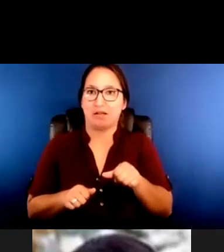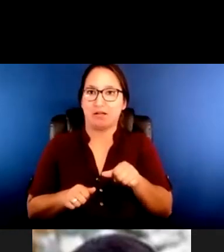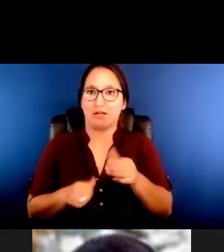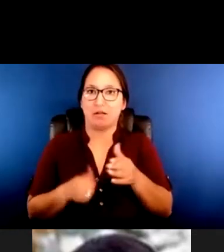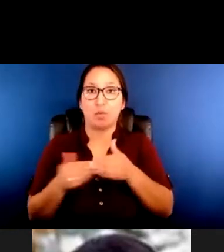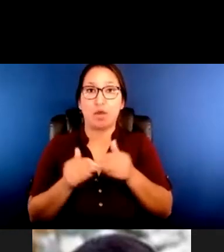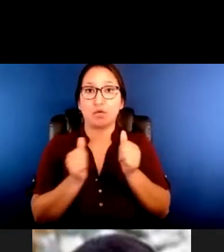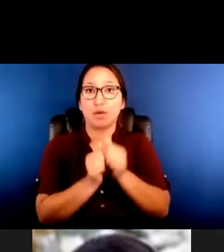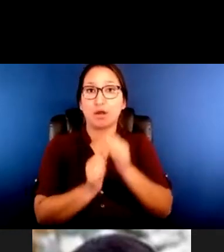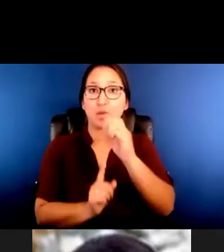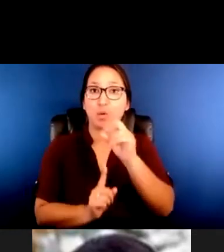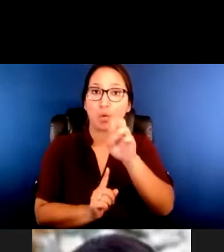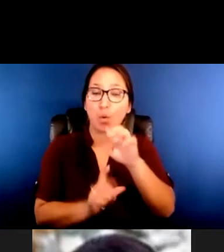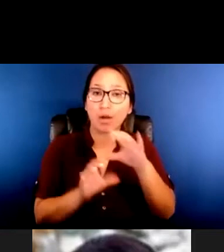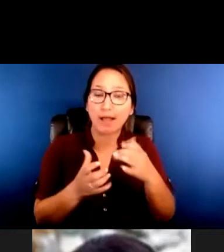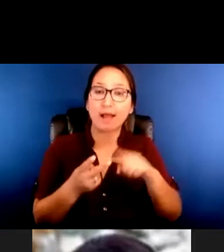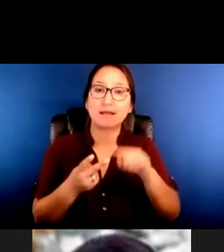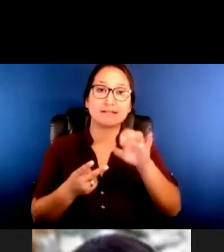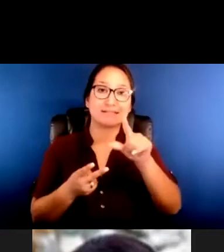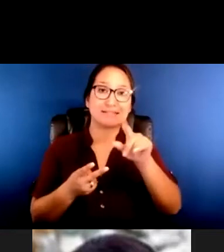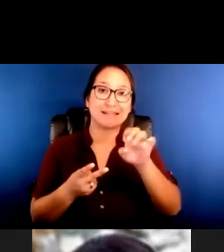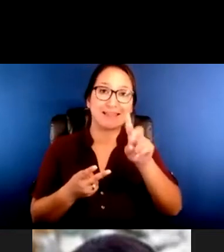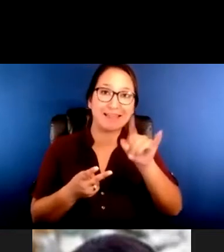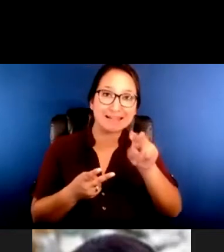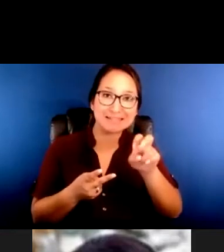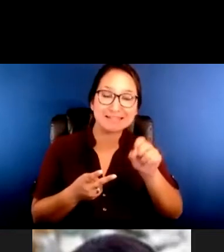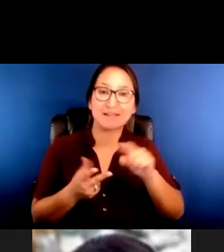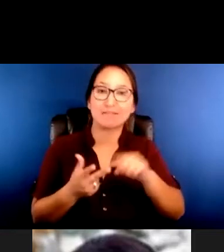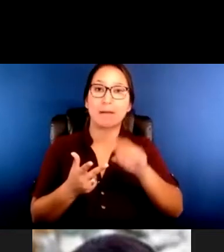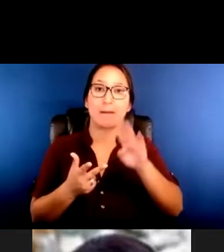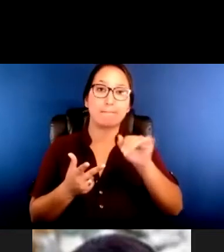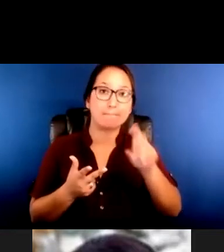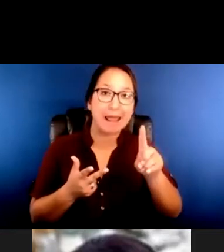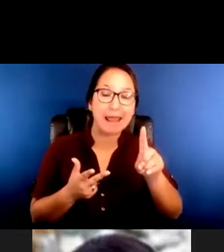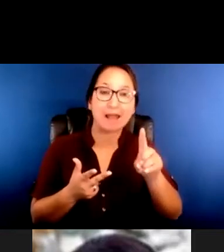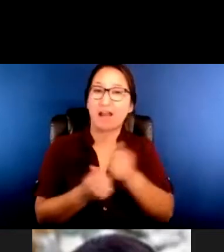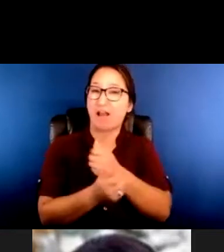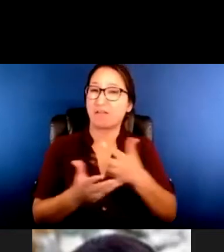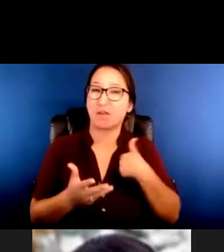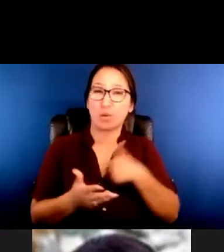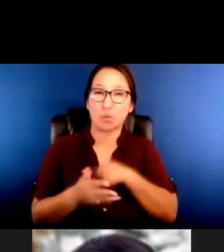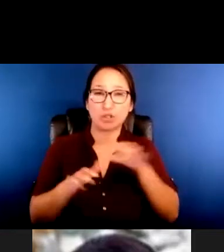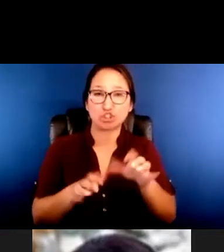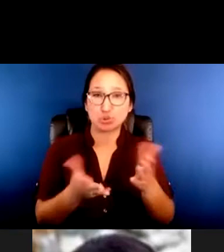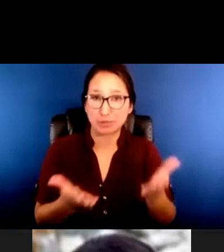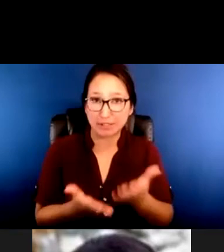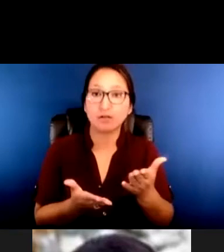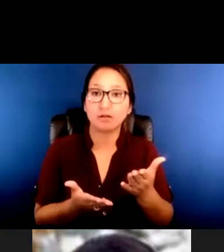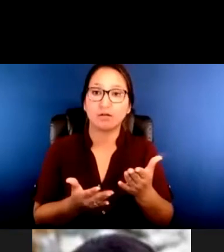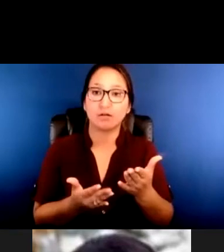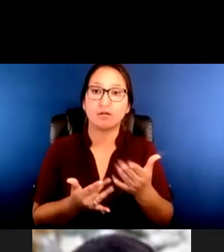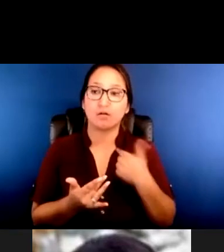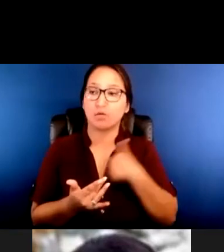classrooms, electives, band, all the things that we do here, we are running to the best